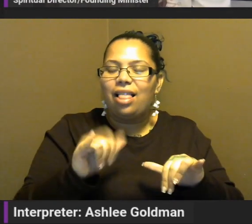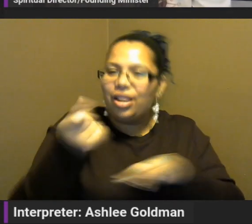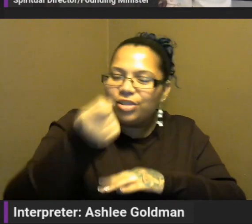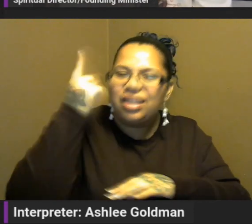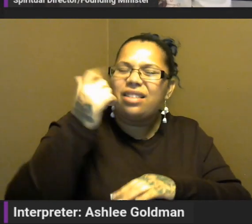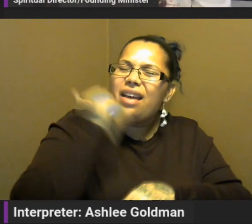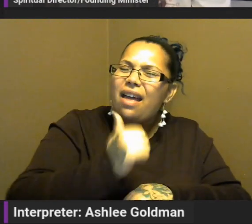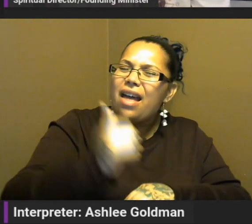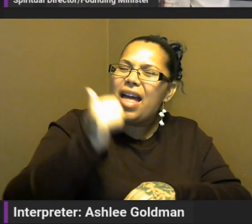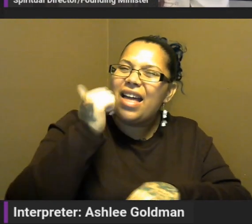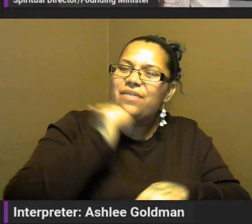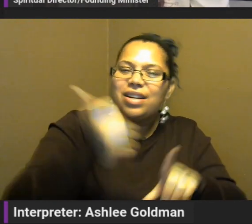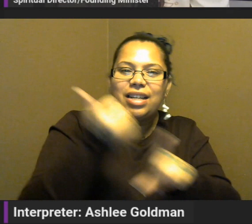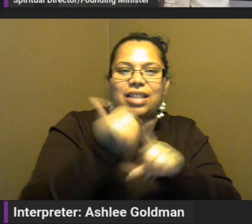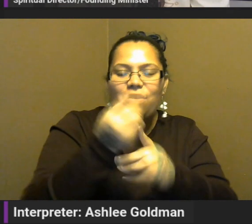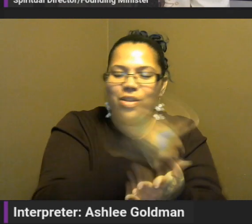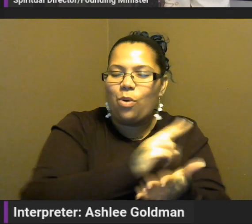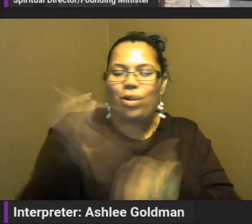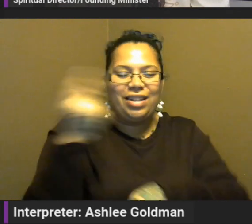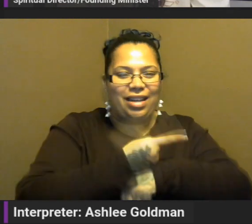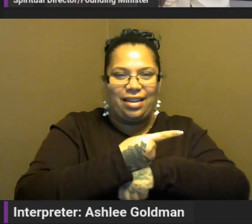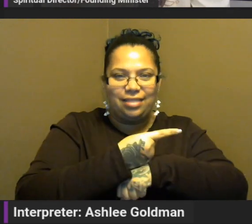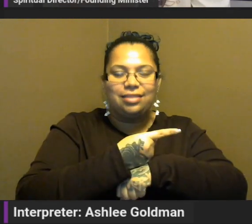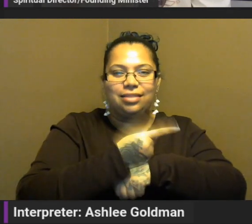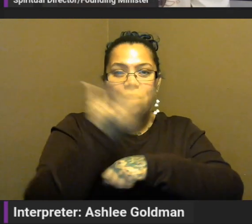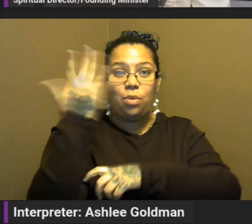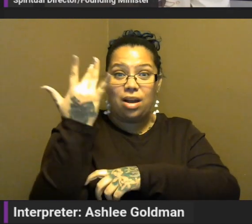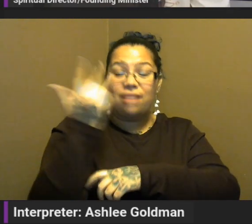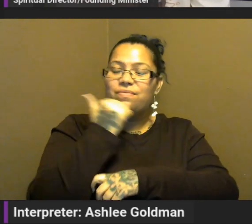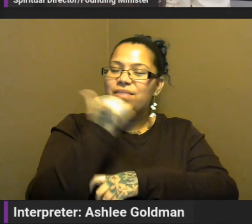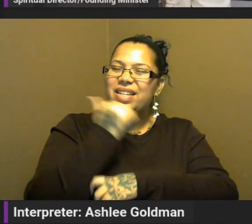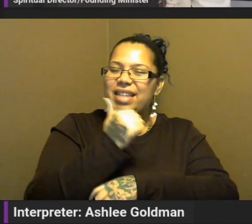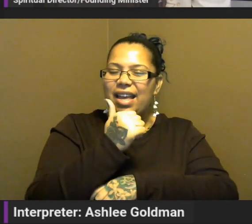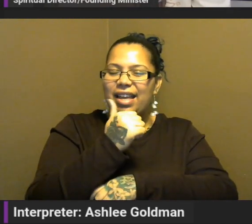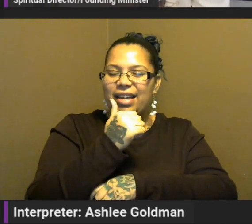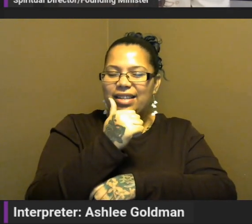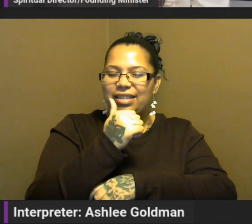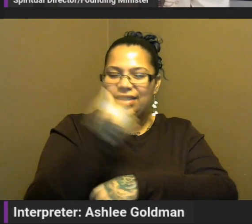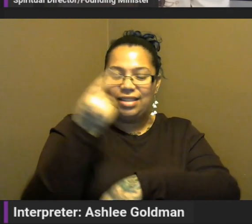day, because every day is a day that the divine is present.